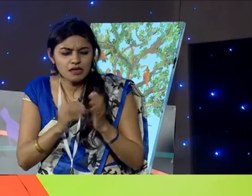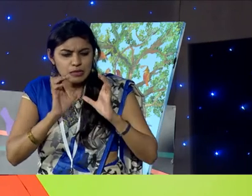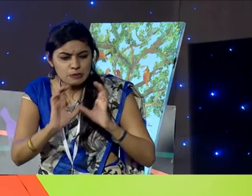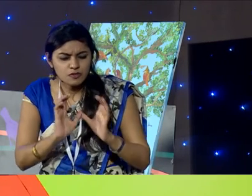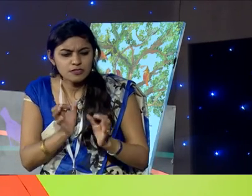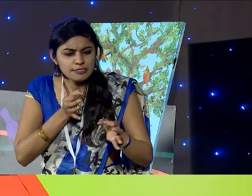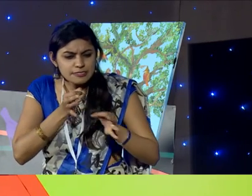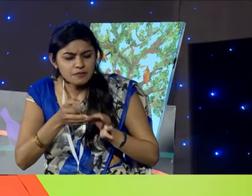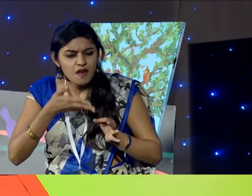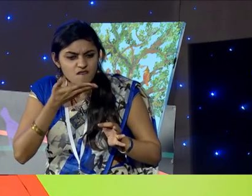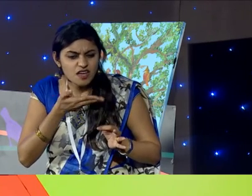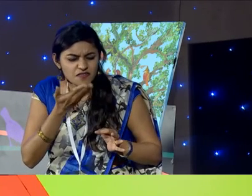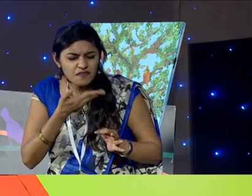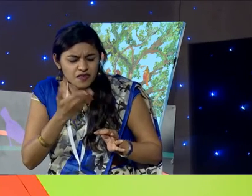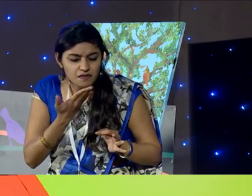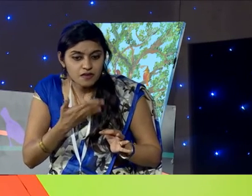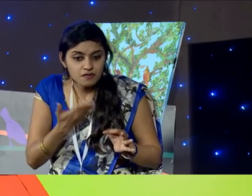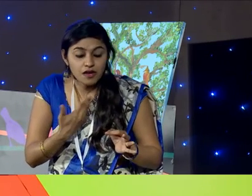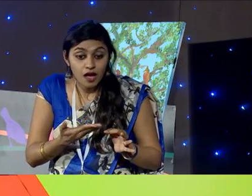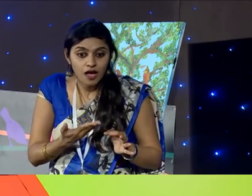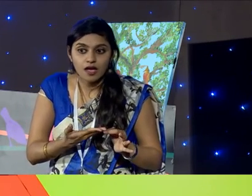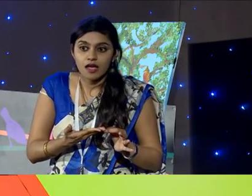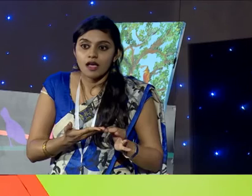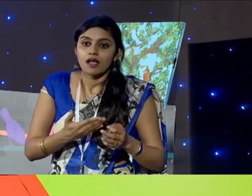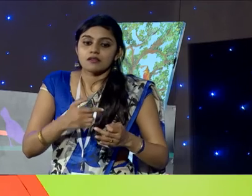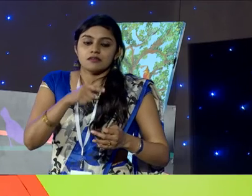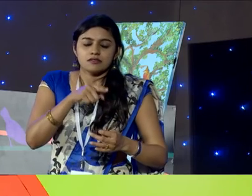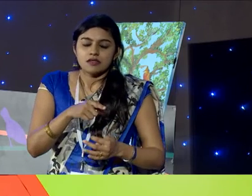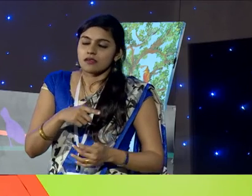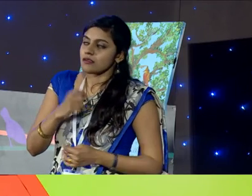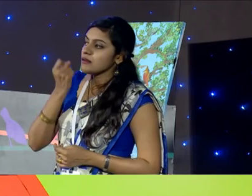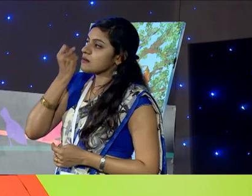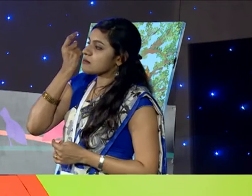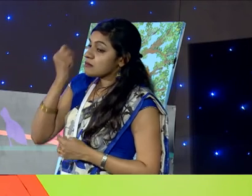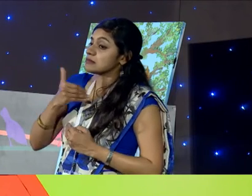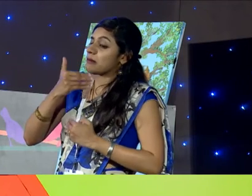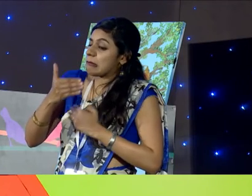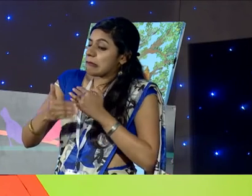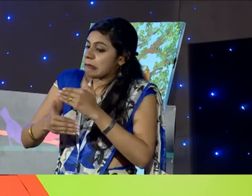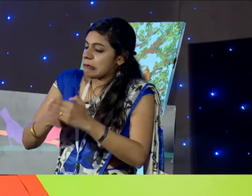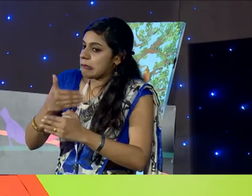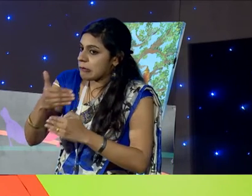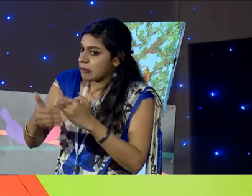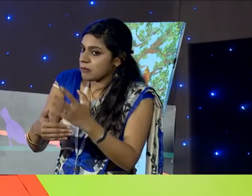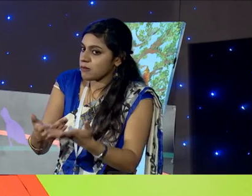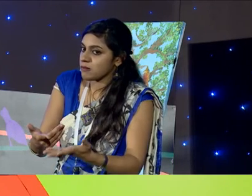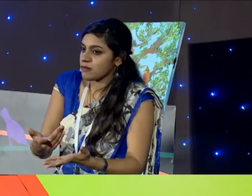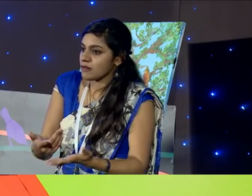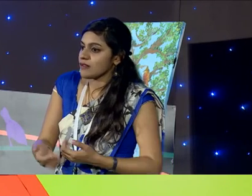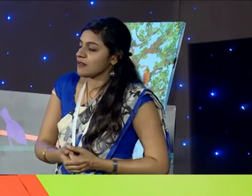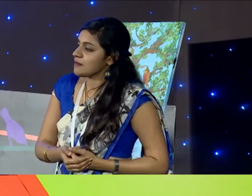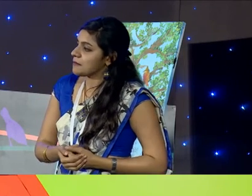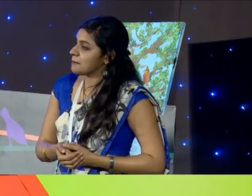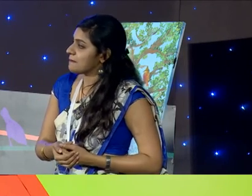and a very strange thing happened. The very same staff who initially resisted these opportunity-deprived Indians from working in